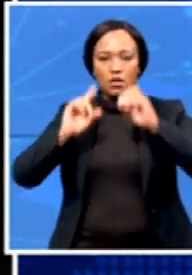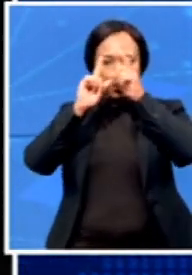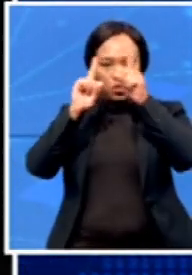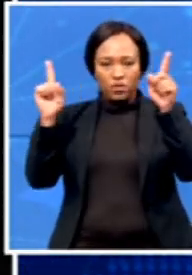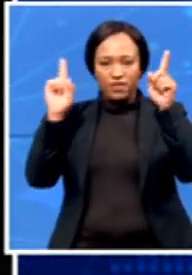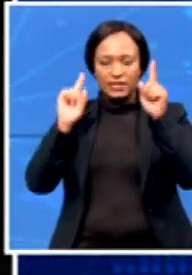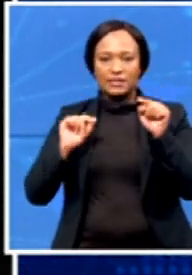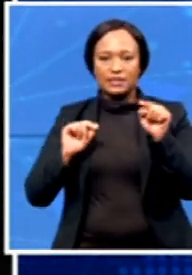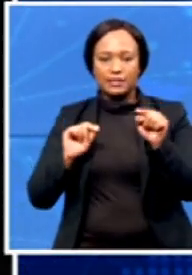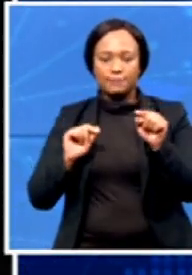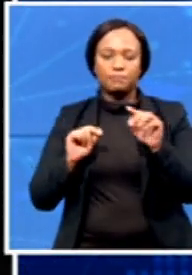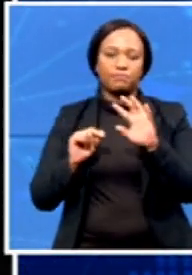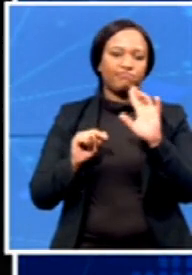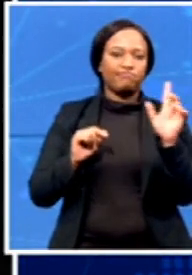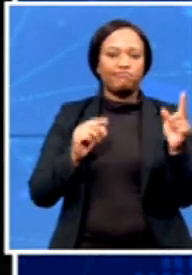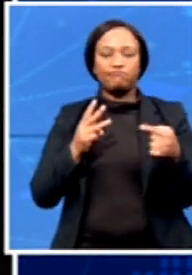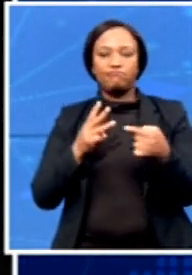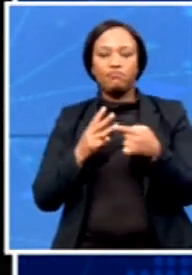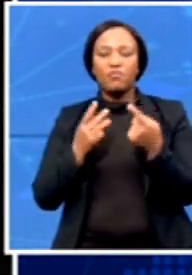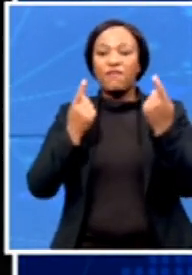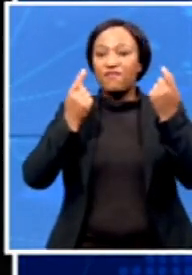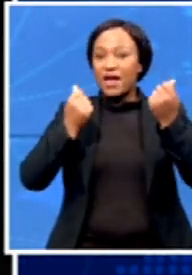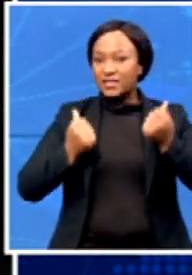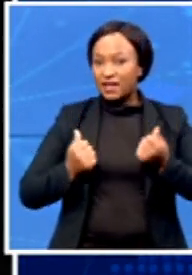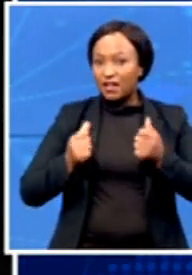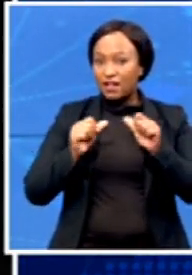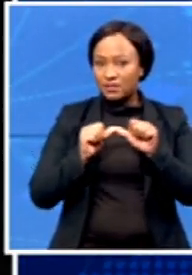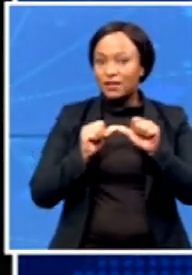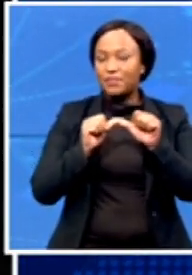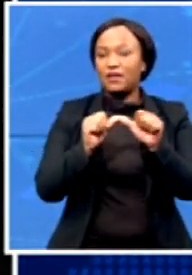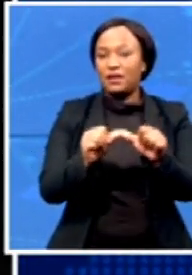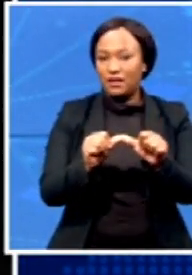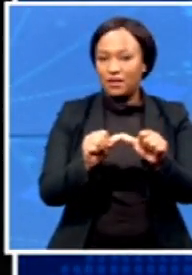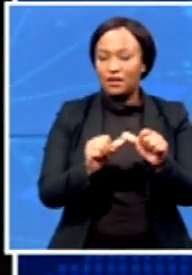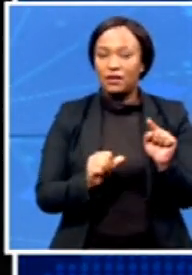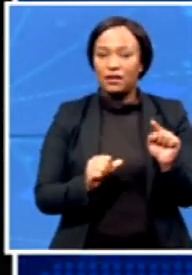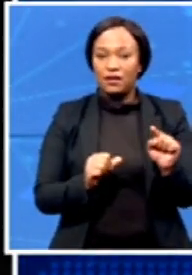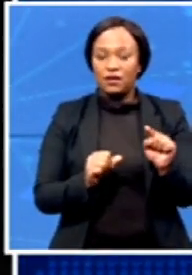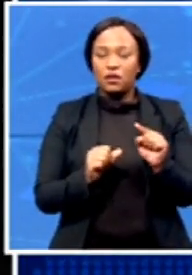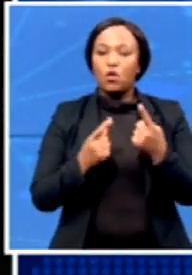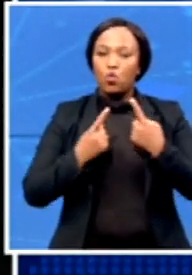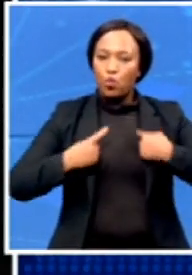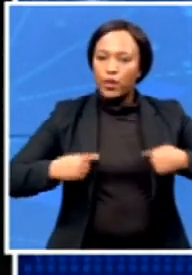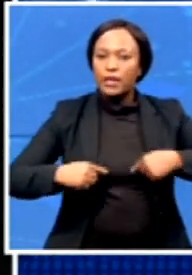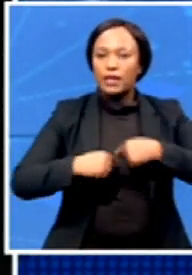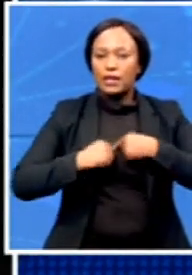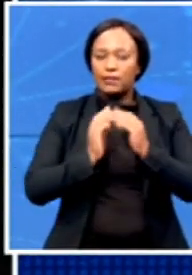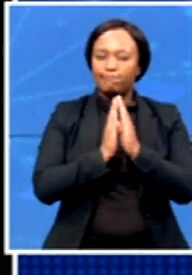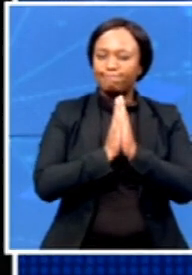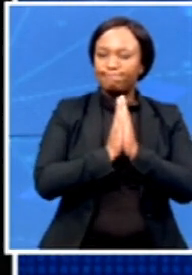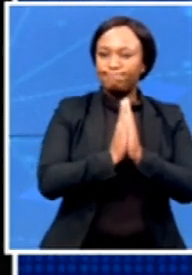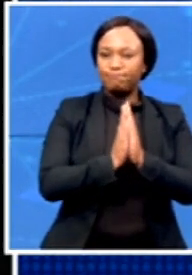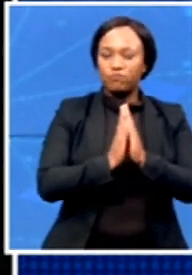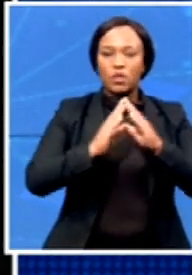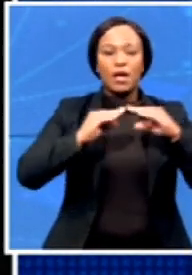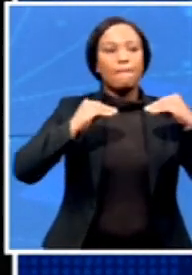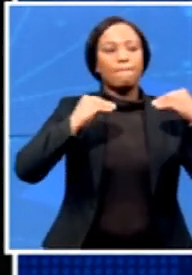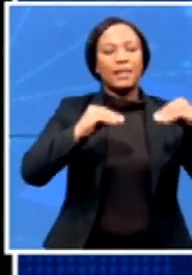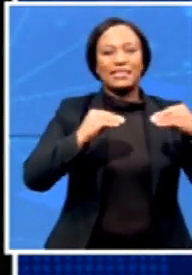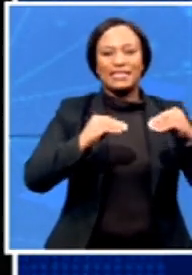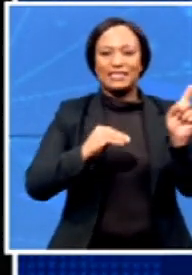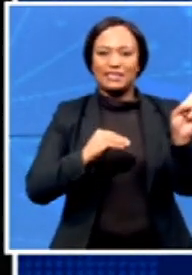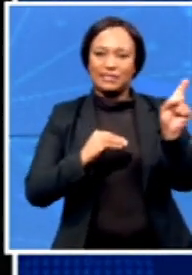financial sustainability, we are appealing to business to ensure that they play a